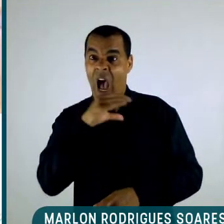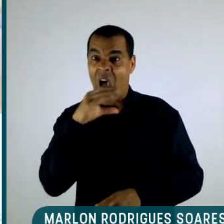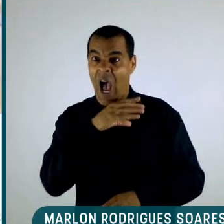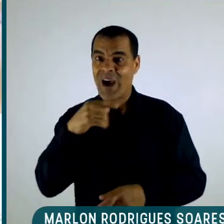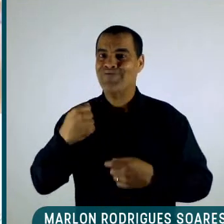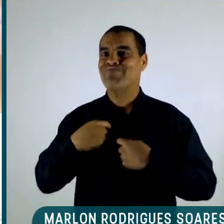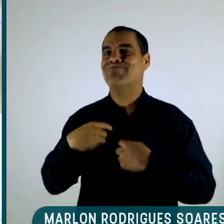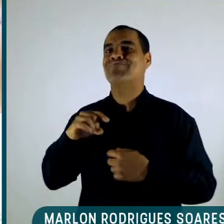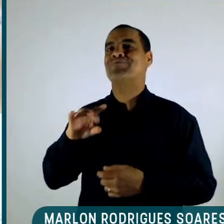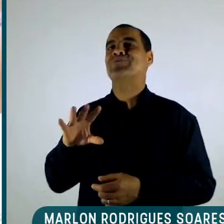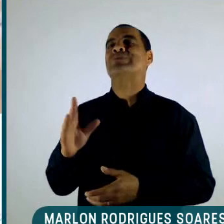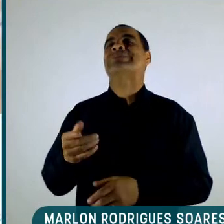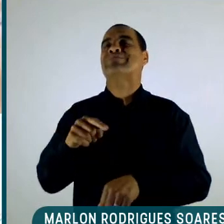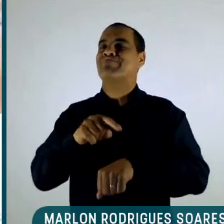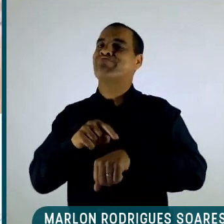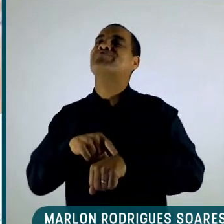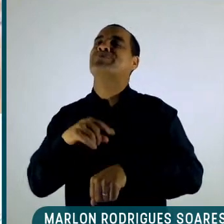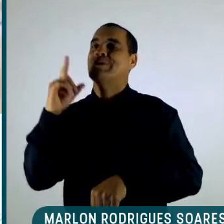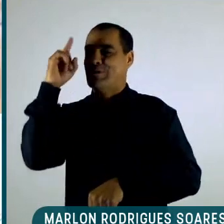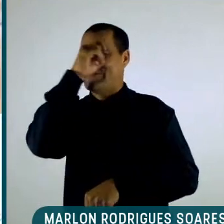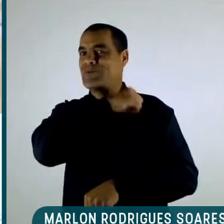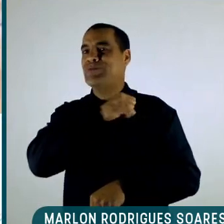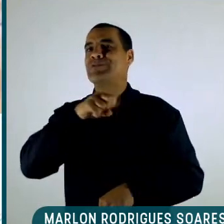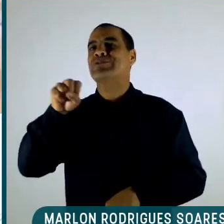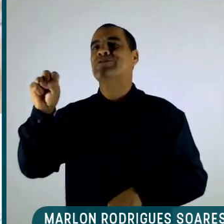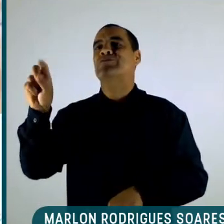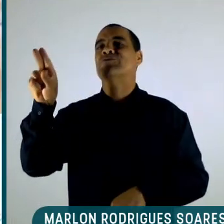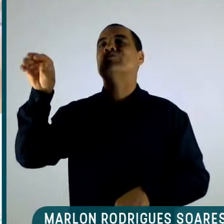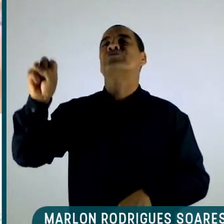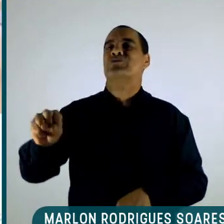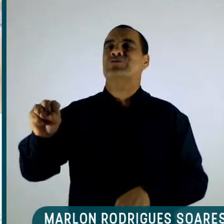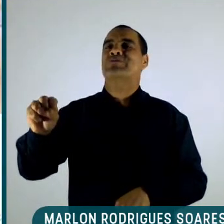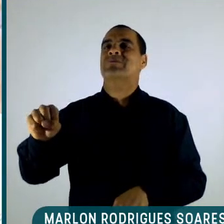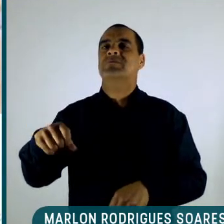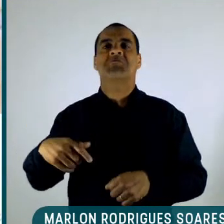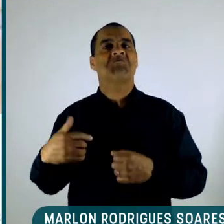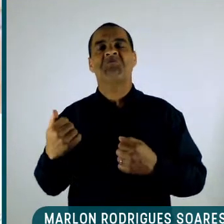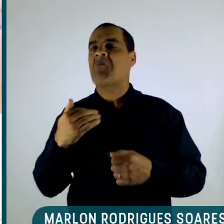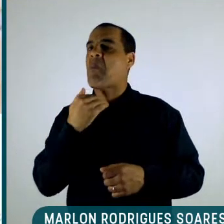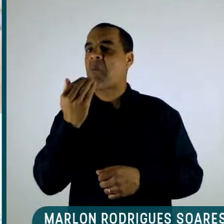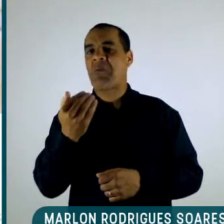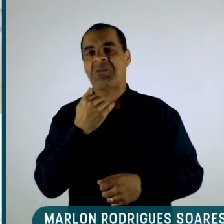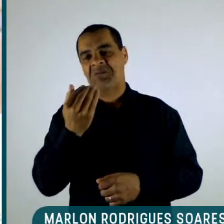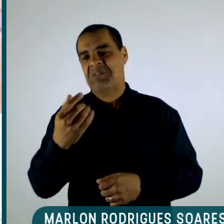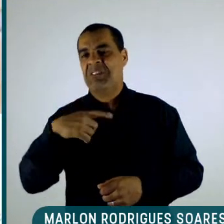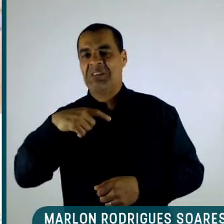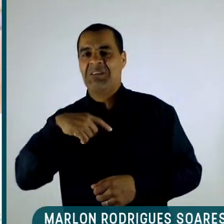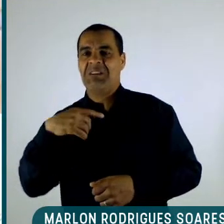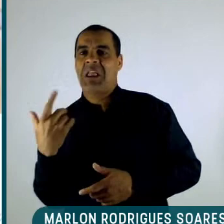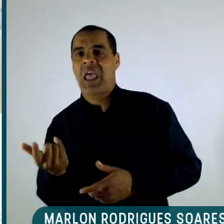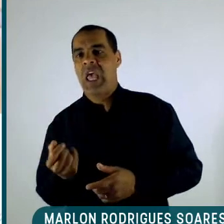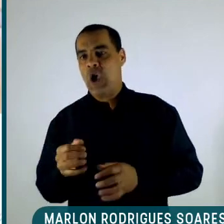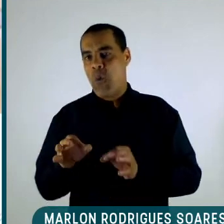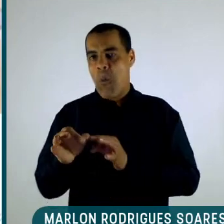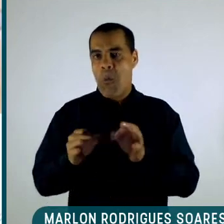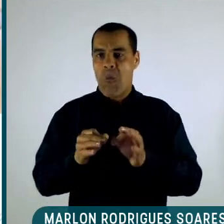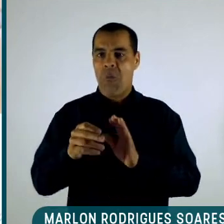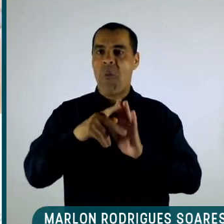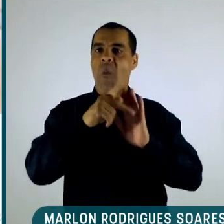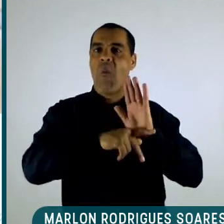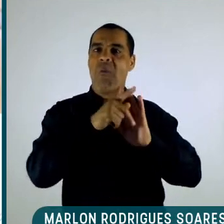that when really needed, we count with the SUS. You may have a